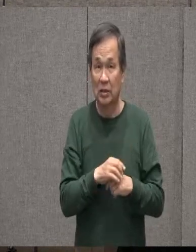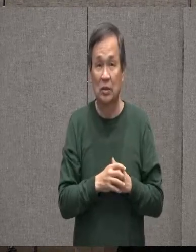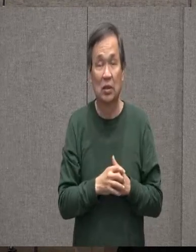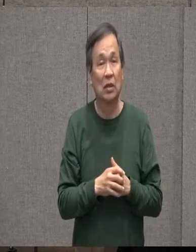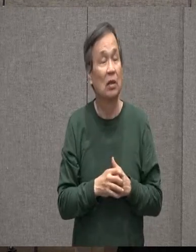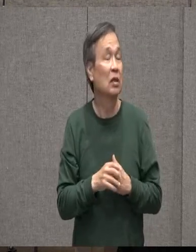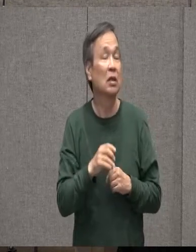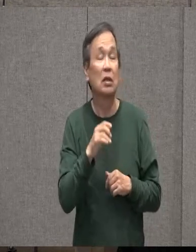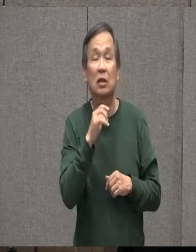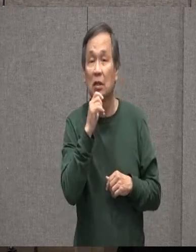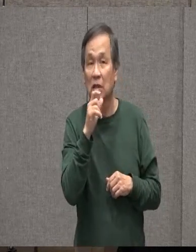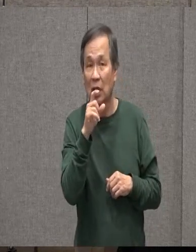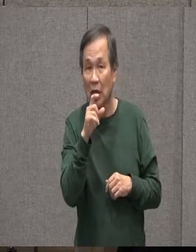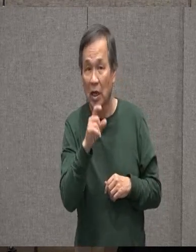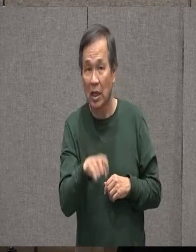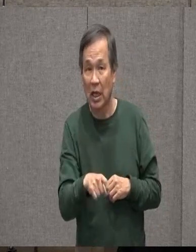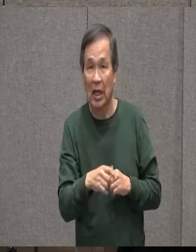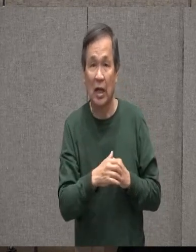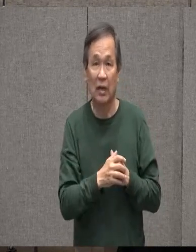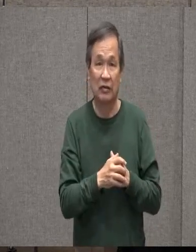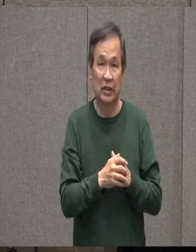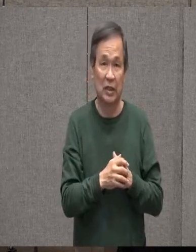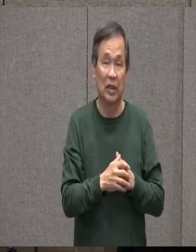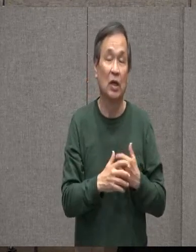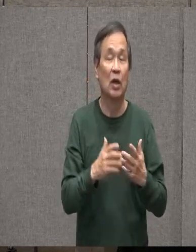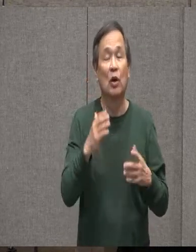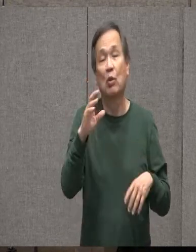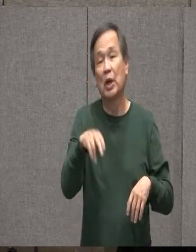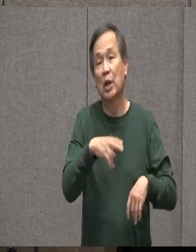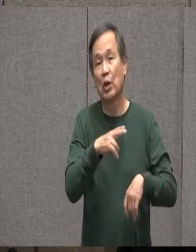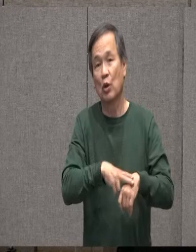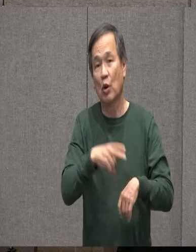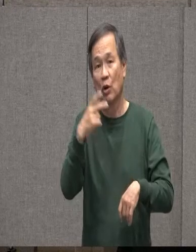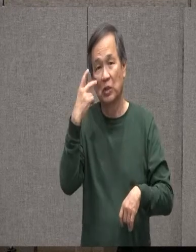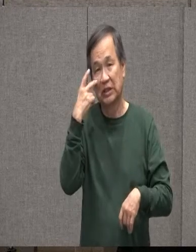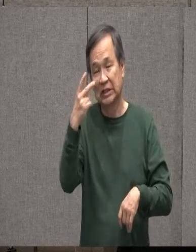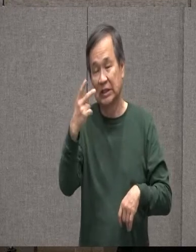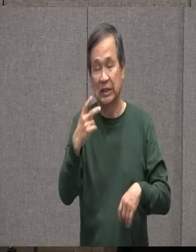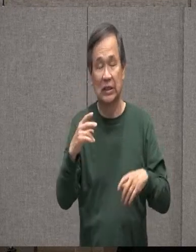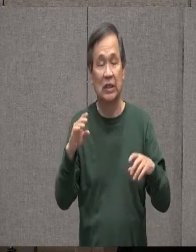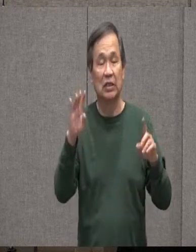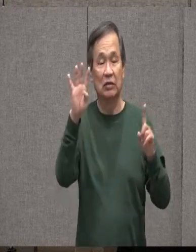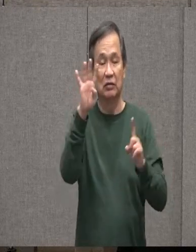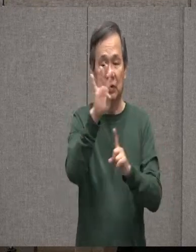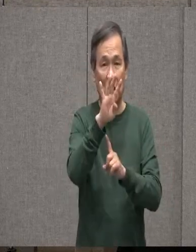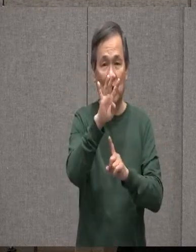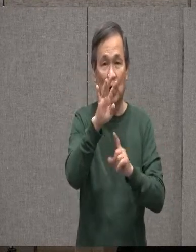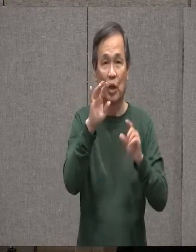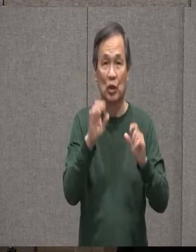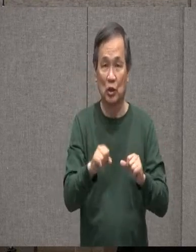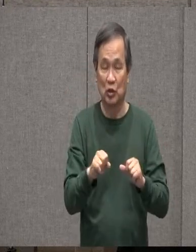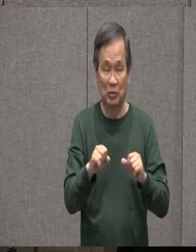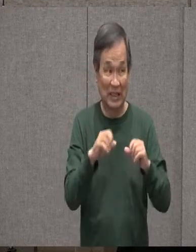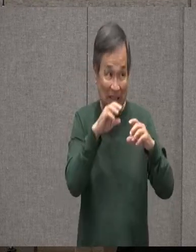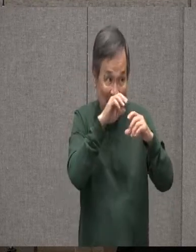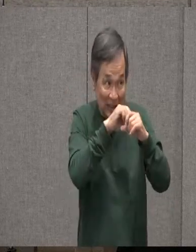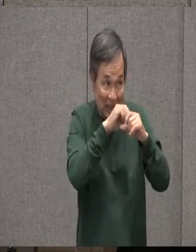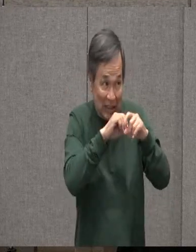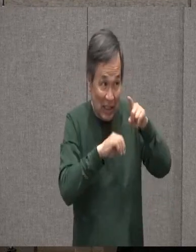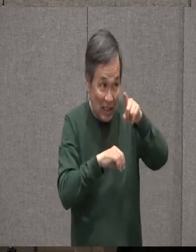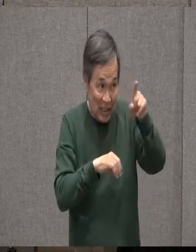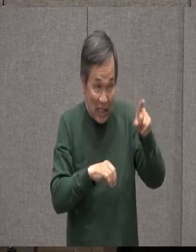sections inside that cage. The operation that you have to use to get 3 would be the